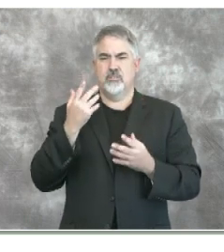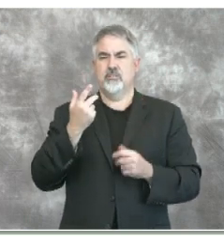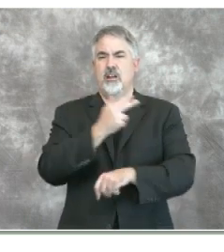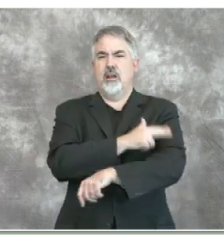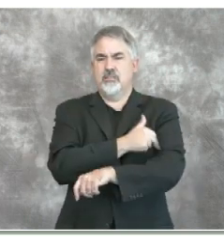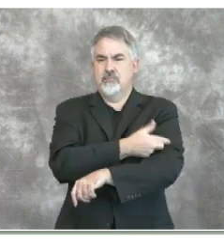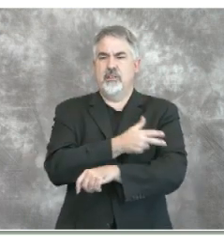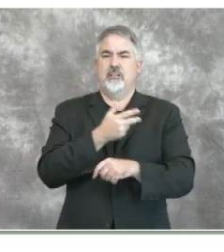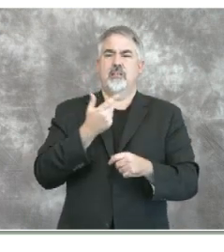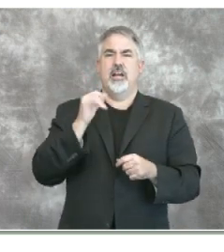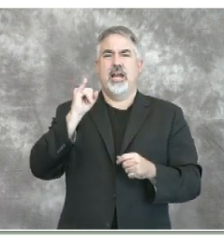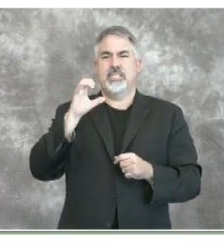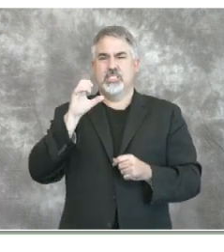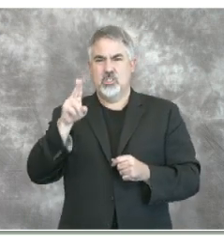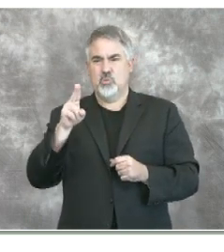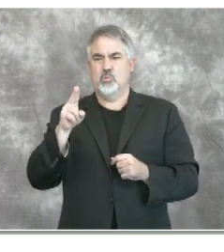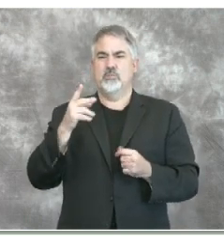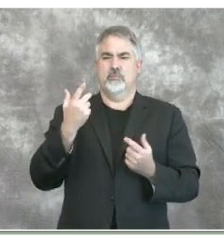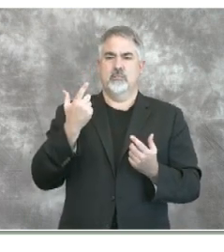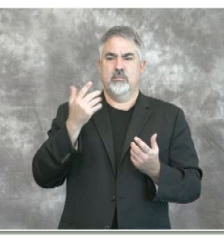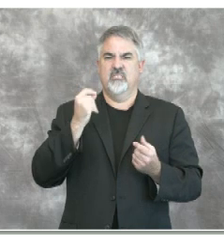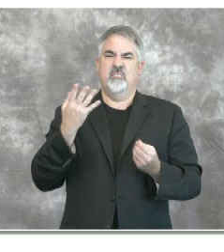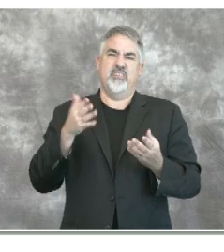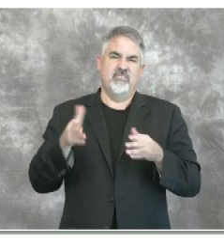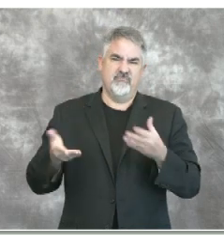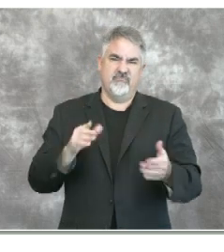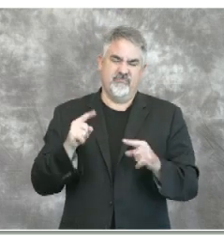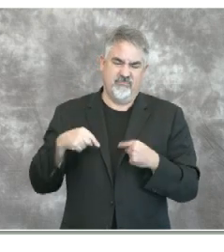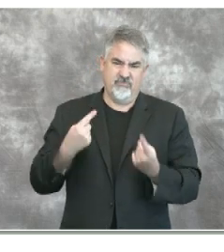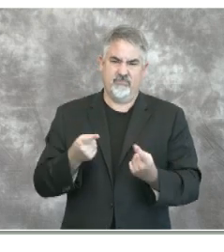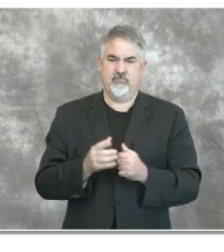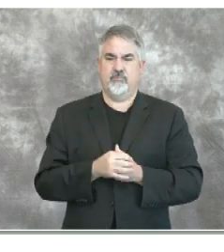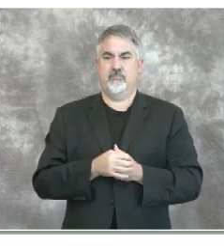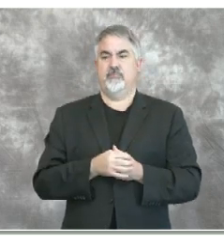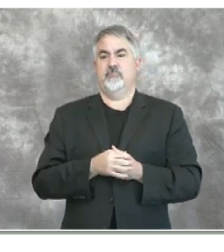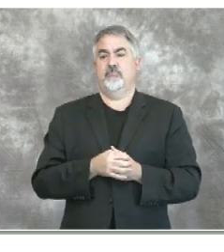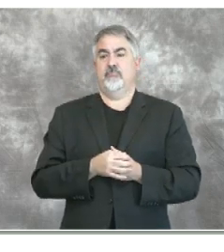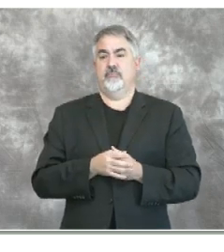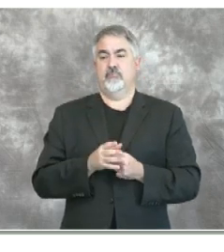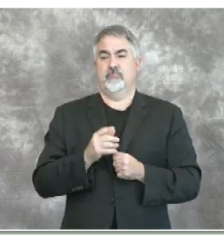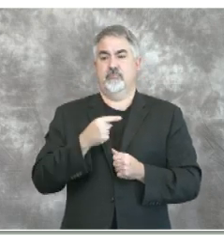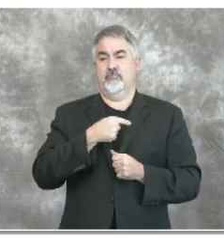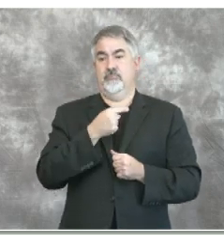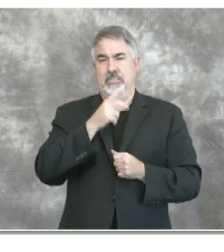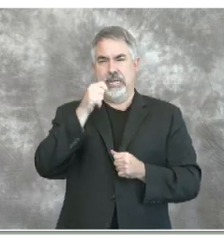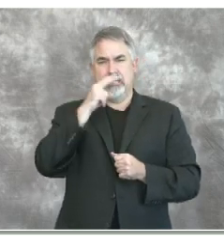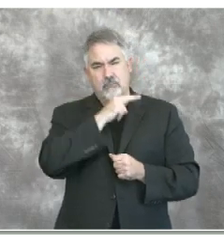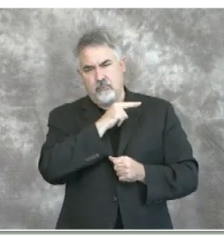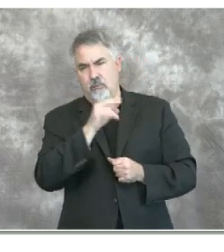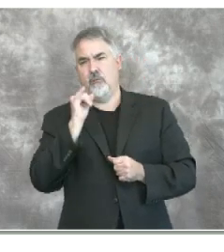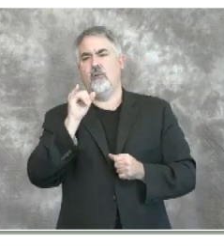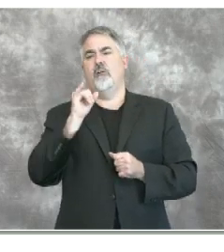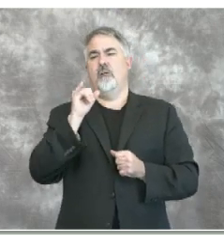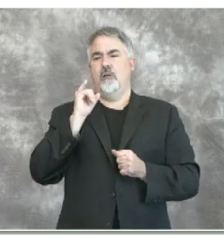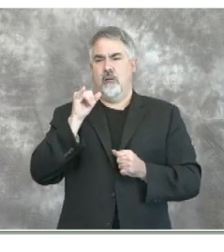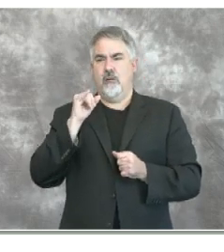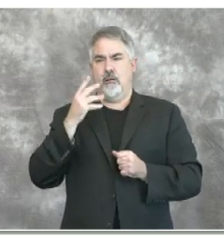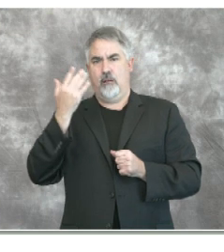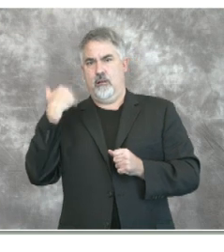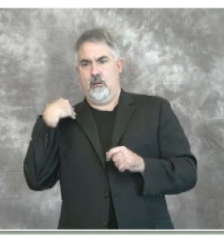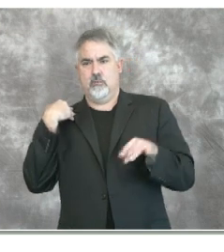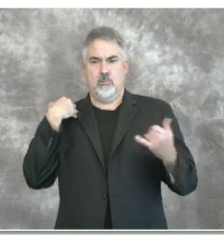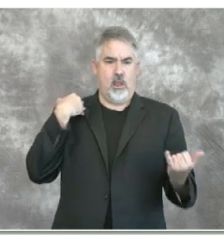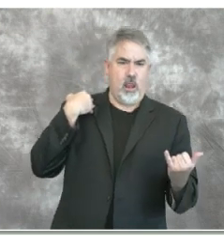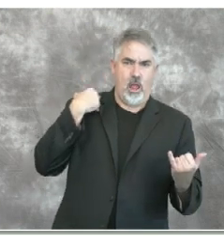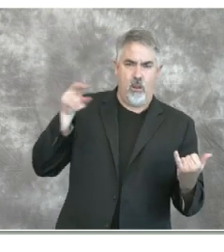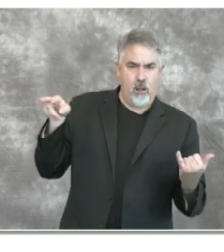and the unfortunate loss of life, again in a day-by-day chart so you can look back and see what the totals were at any day